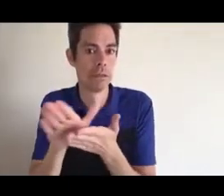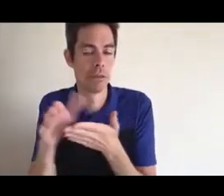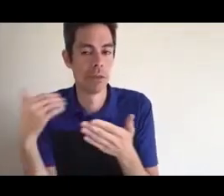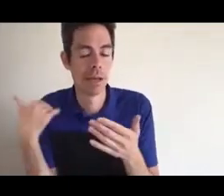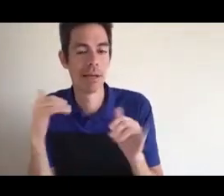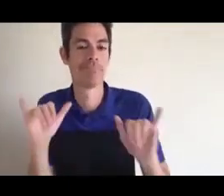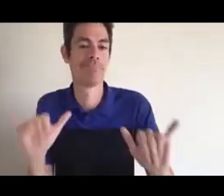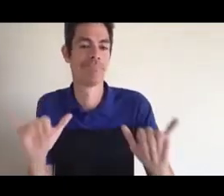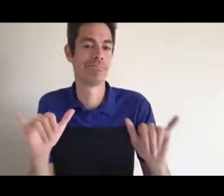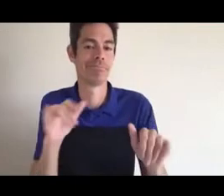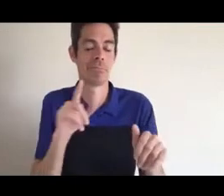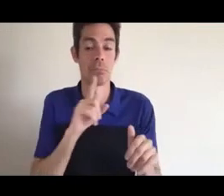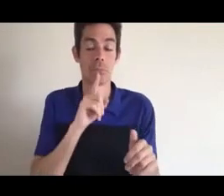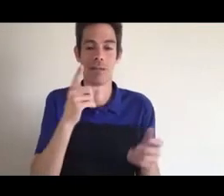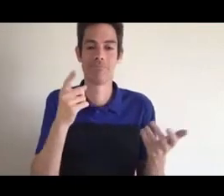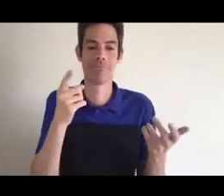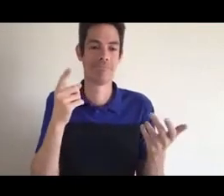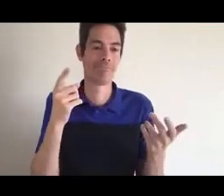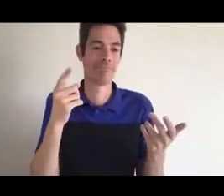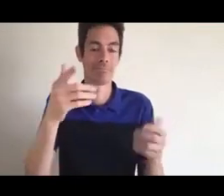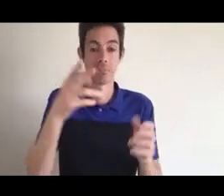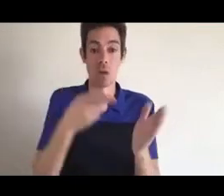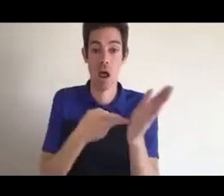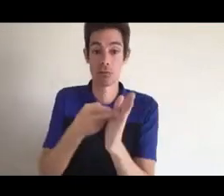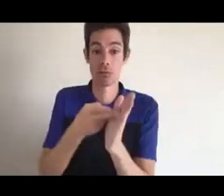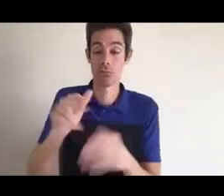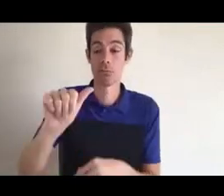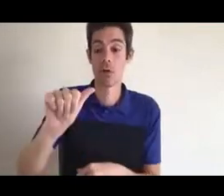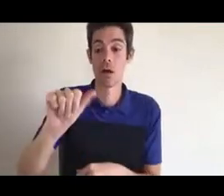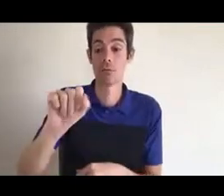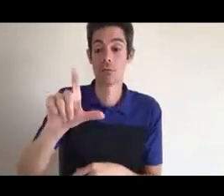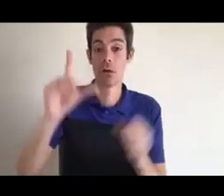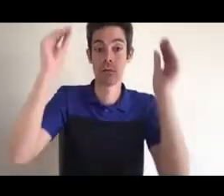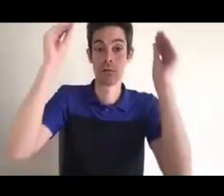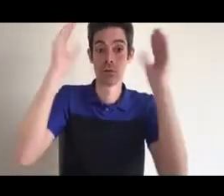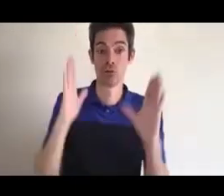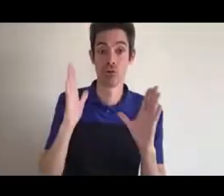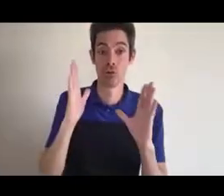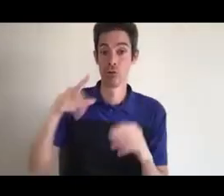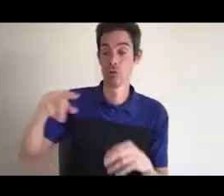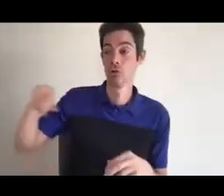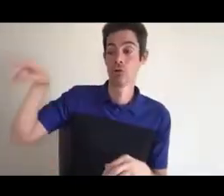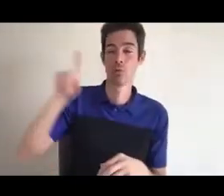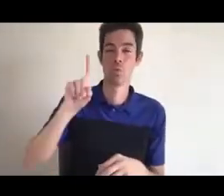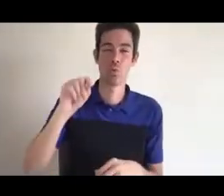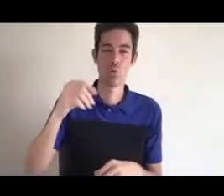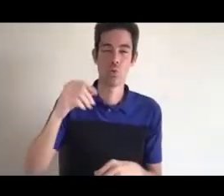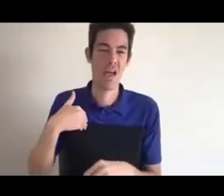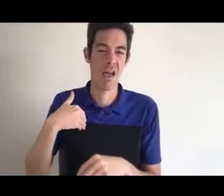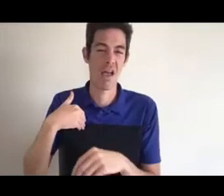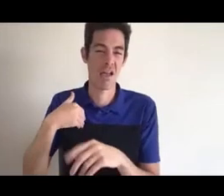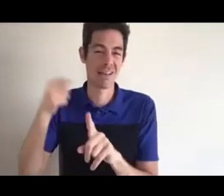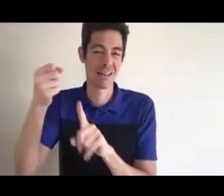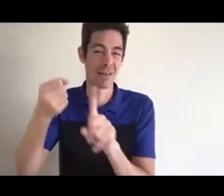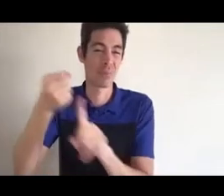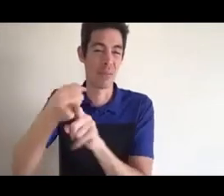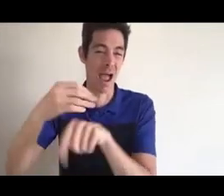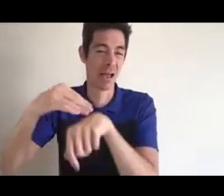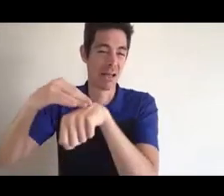we overdo the cleanup and removal of the letter-based sign. So as an ASL